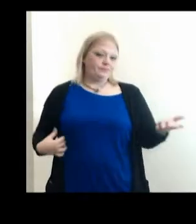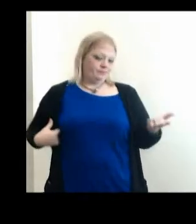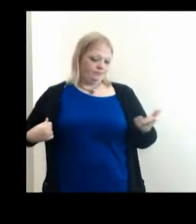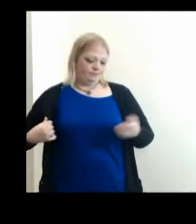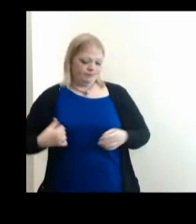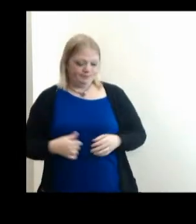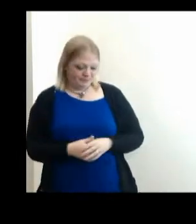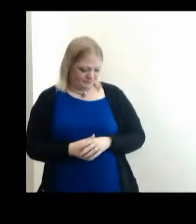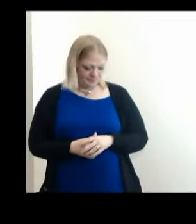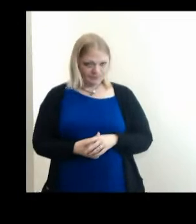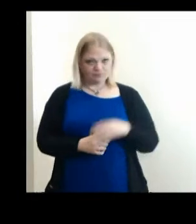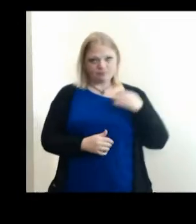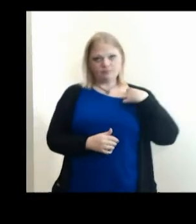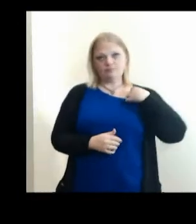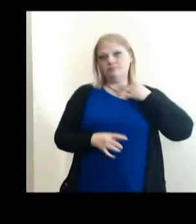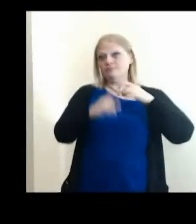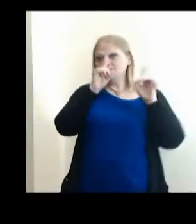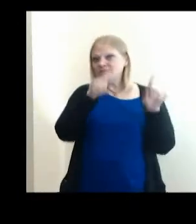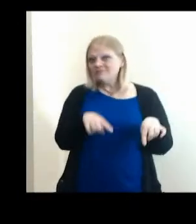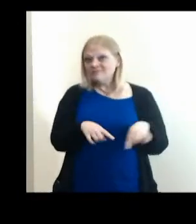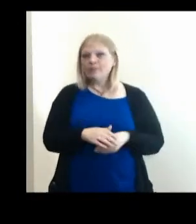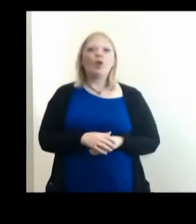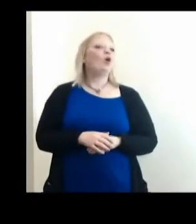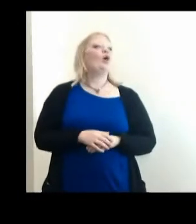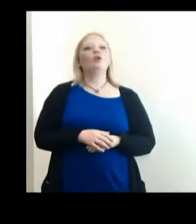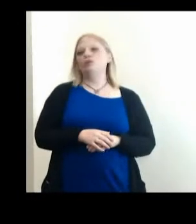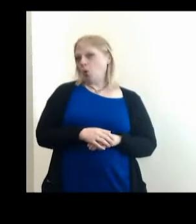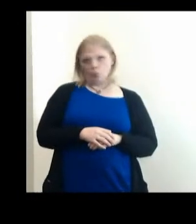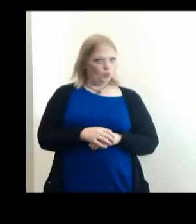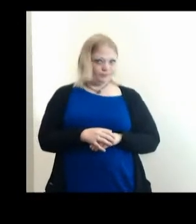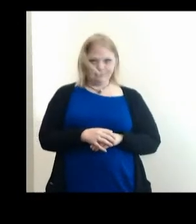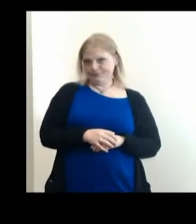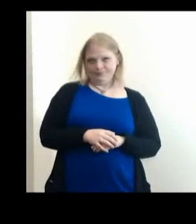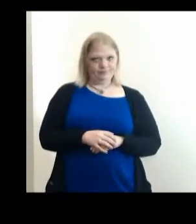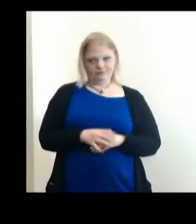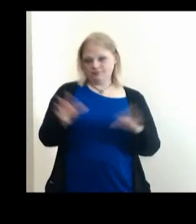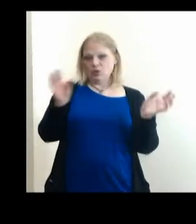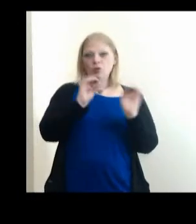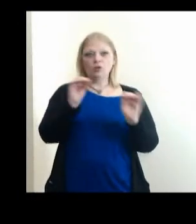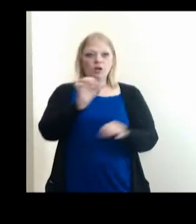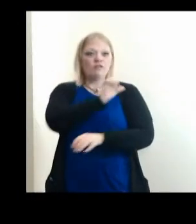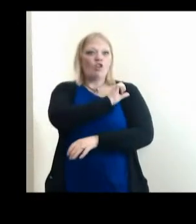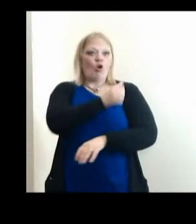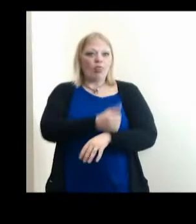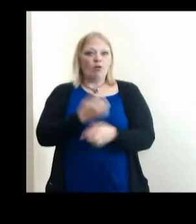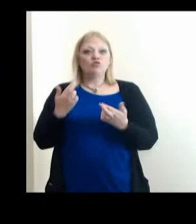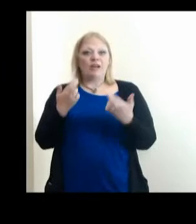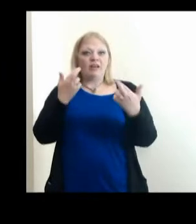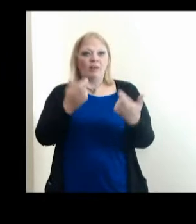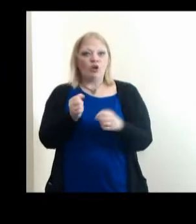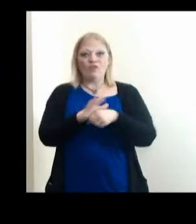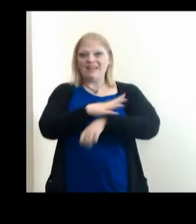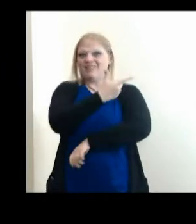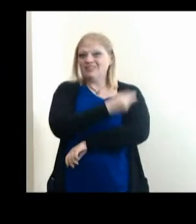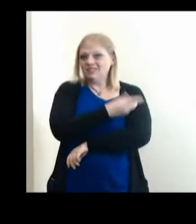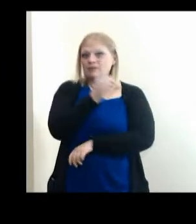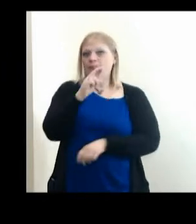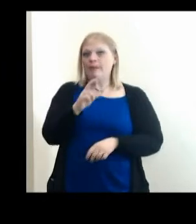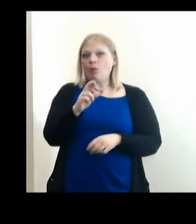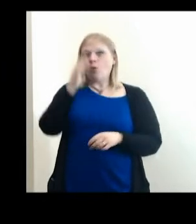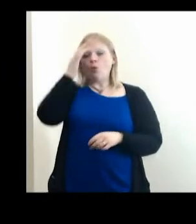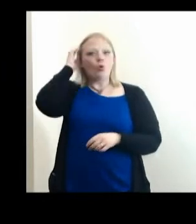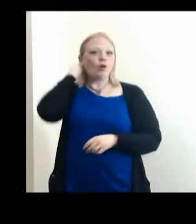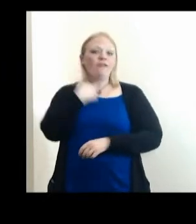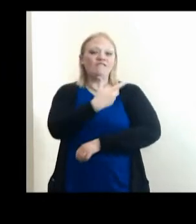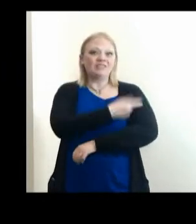vaccine. And the answer is no. None of the authorized and recommended COVID-19 vaccines or COVID-19